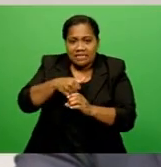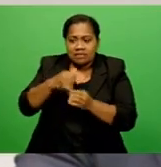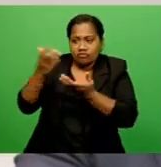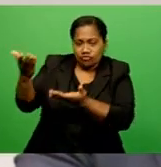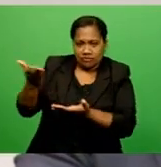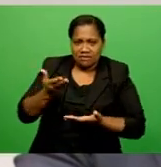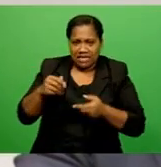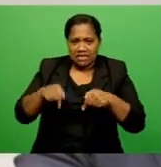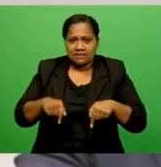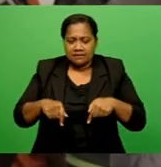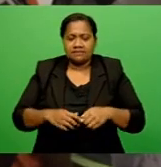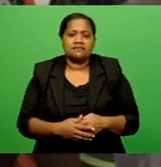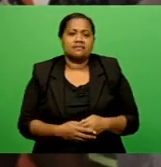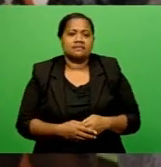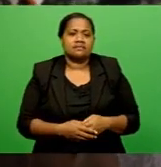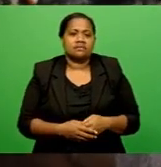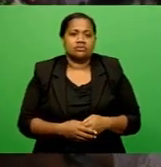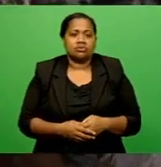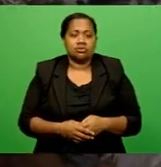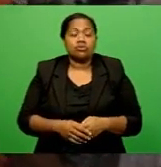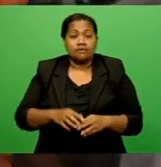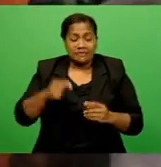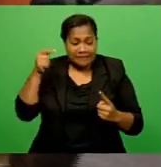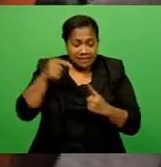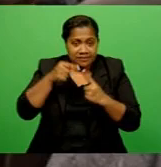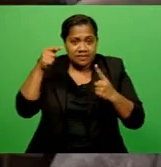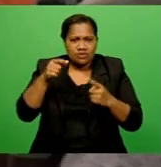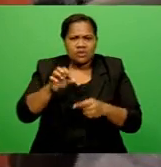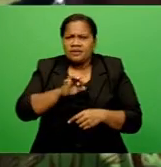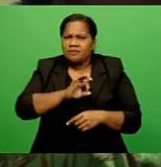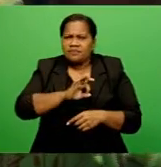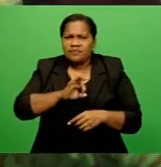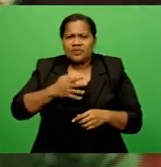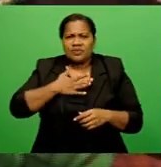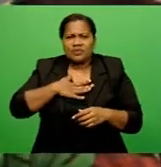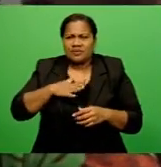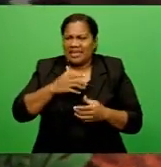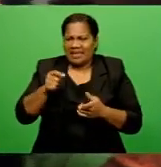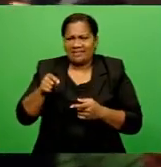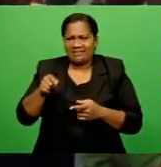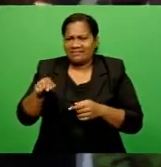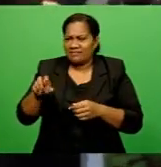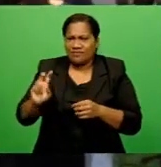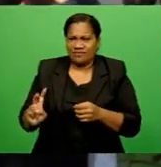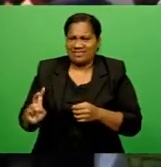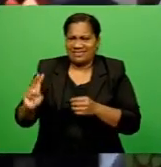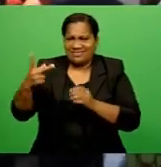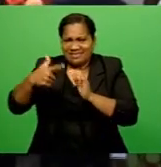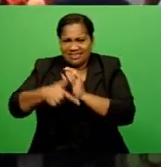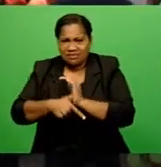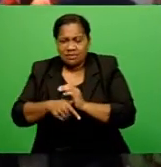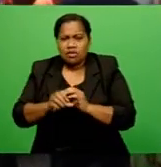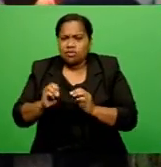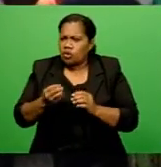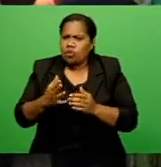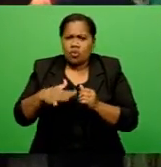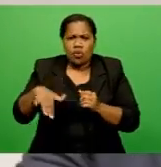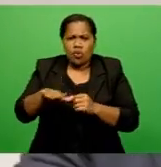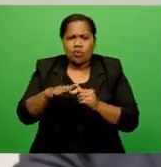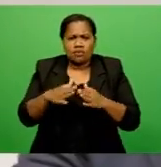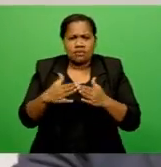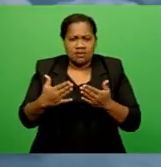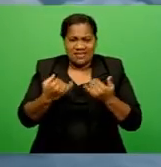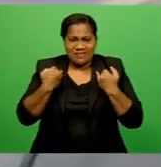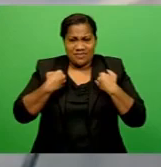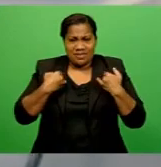One of them specifically does not require a second round of inoculation. So all of them require 2 doses, so logistical